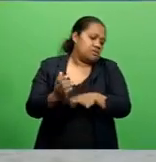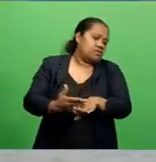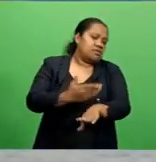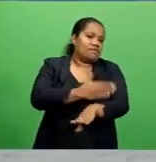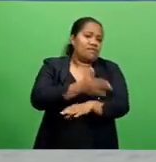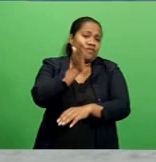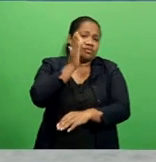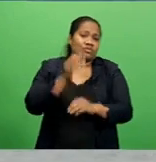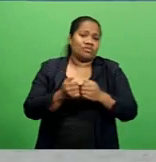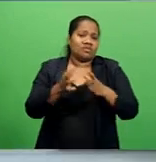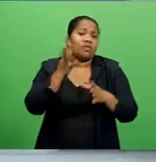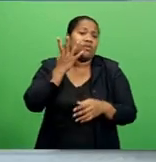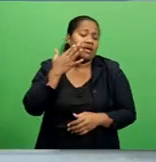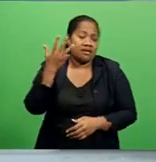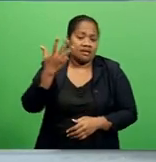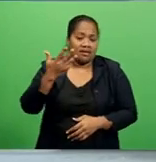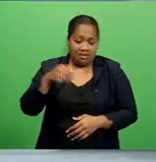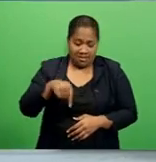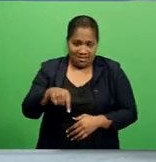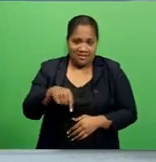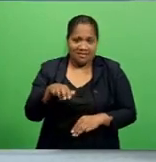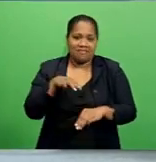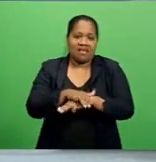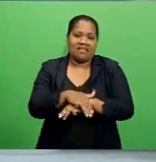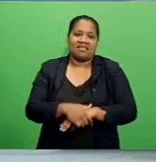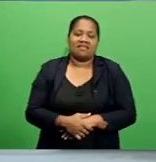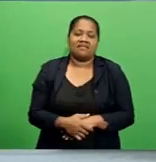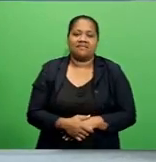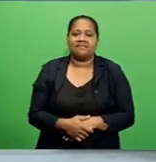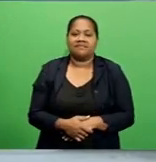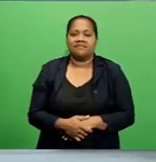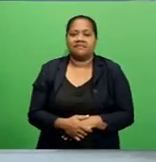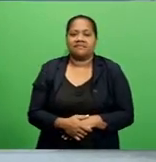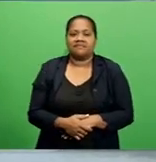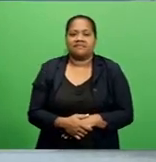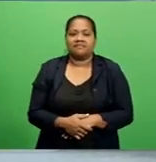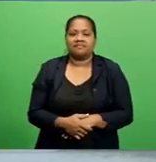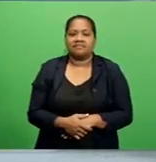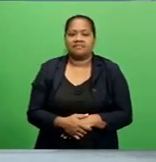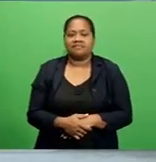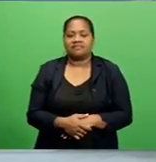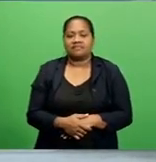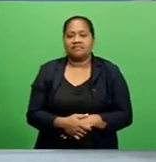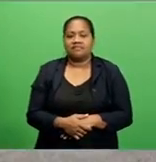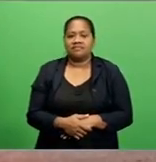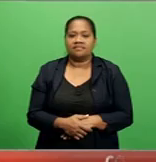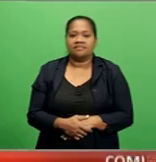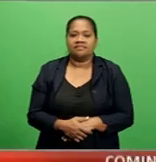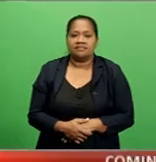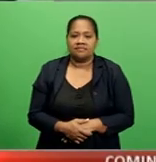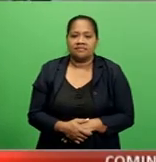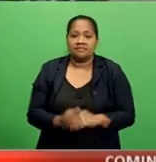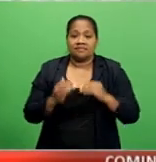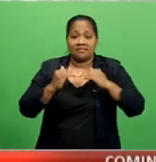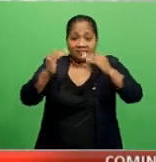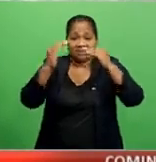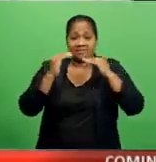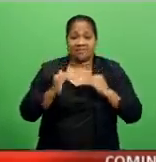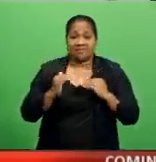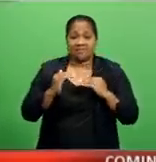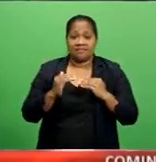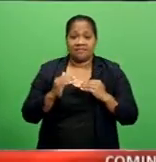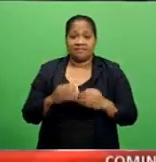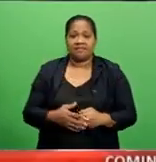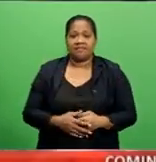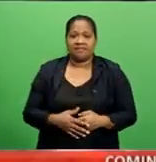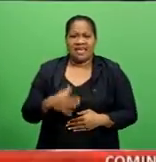on the 19th of this month. Chasaina Nuga, FBC News. Up ahead,